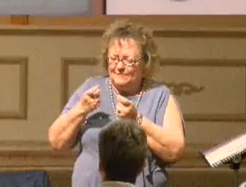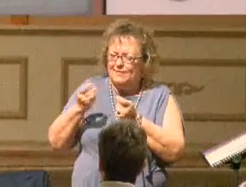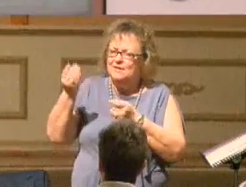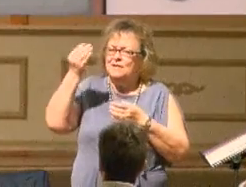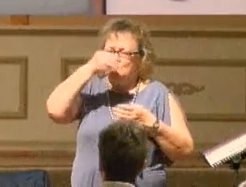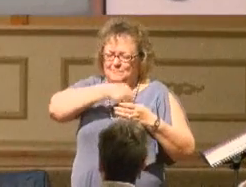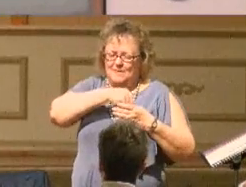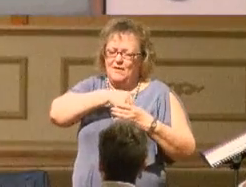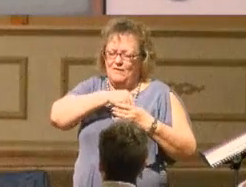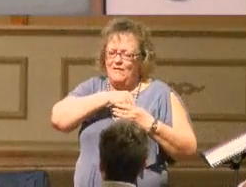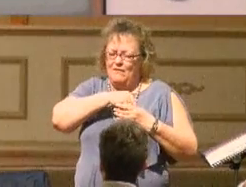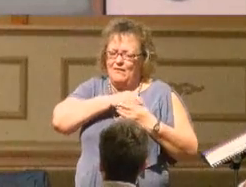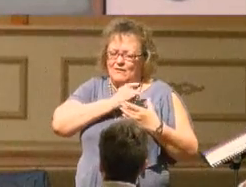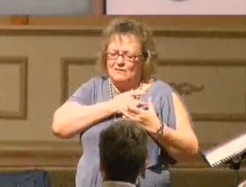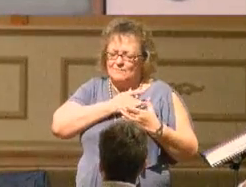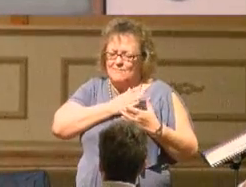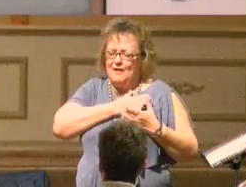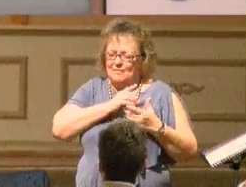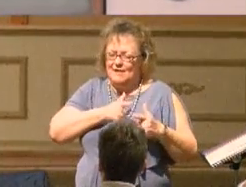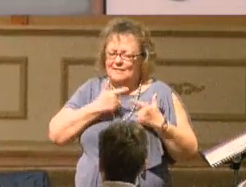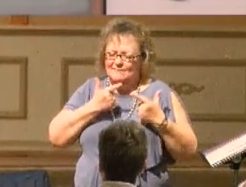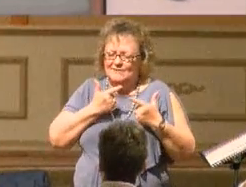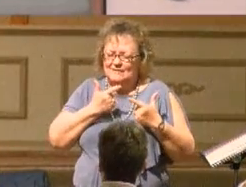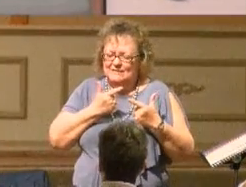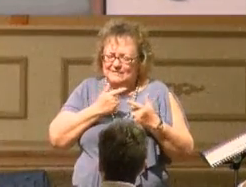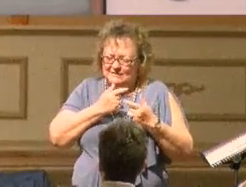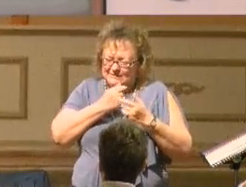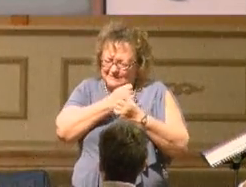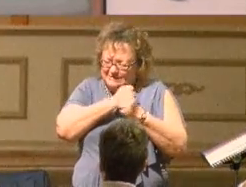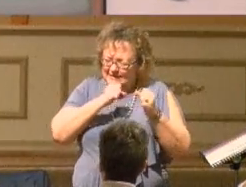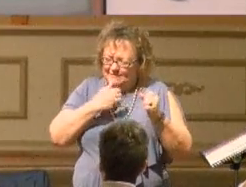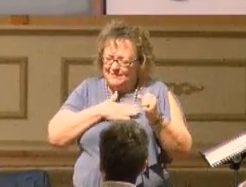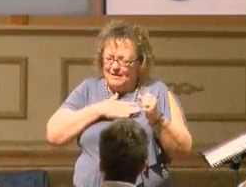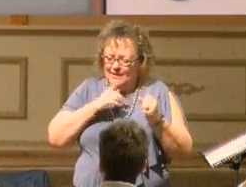life and save my eternal soul.